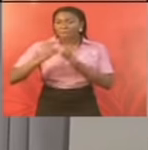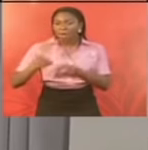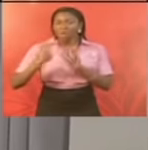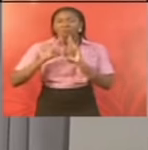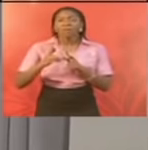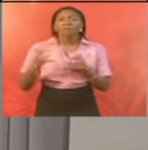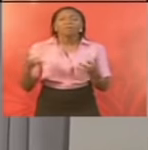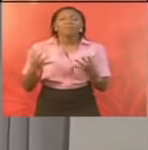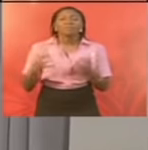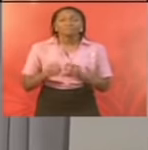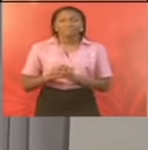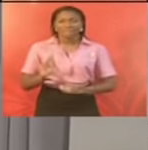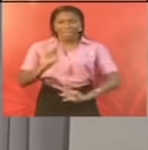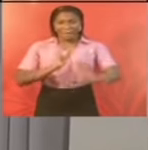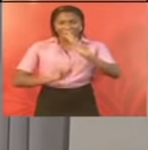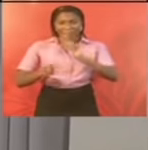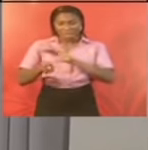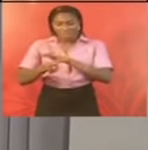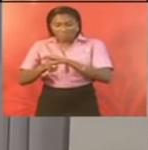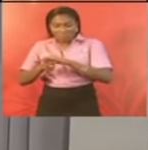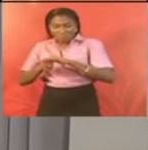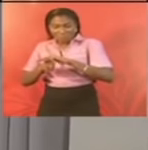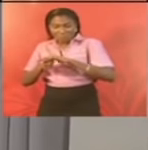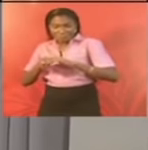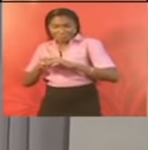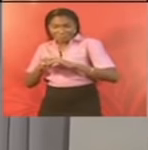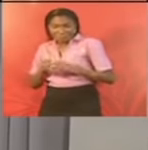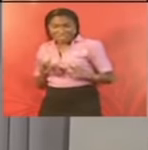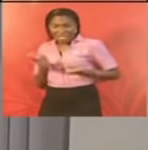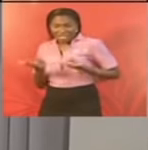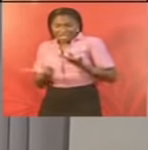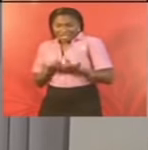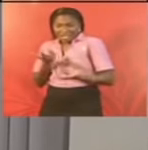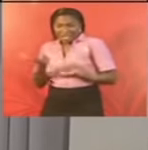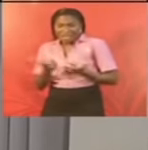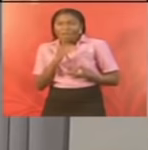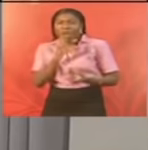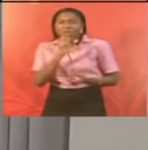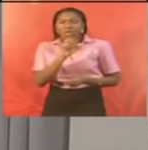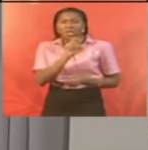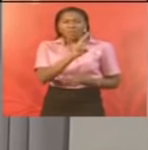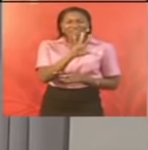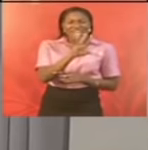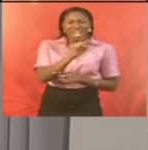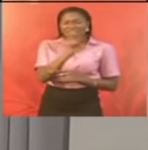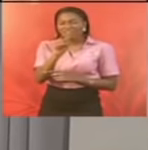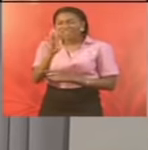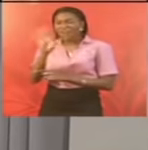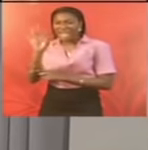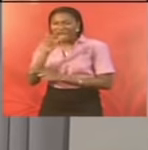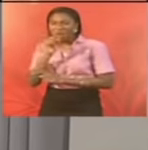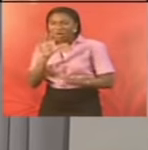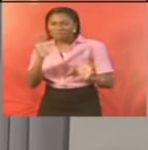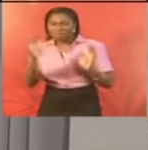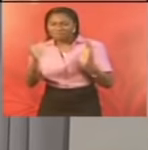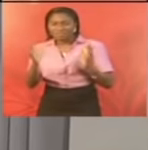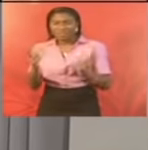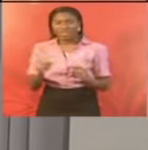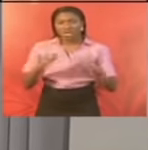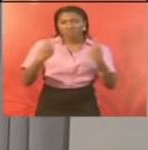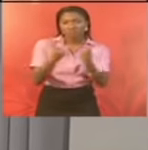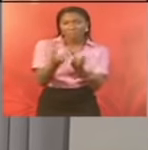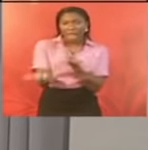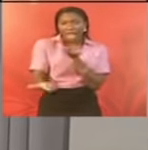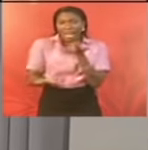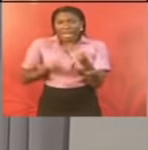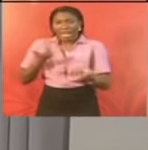that people are congregating 25 to 49 years in settings where masks